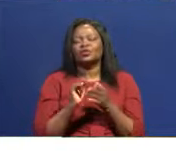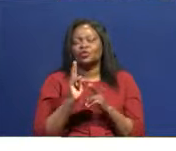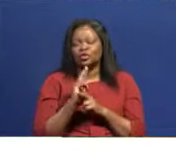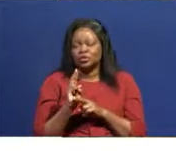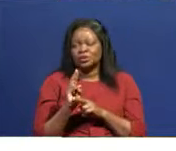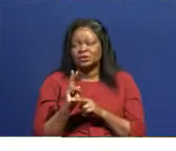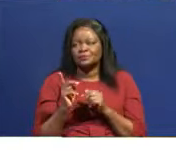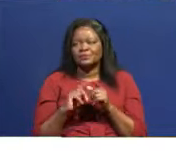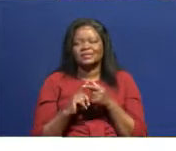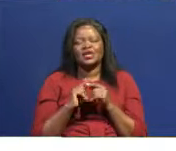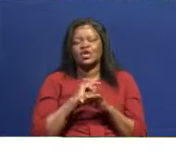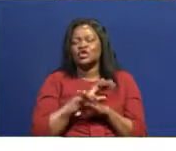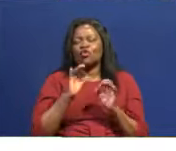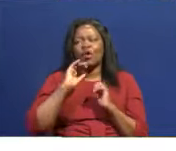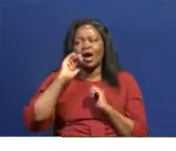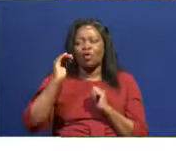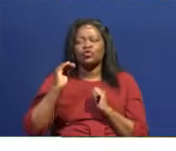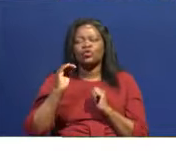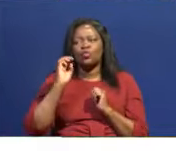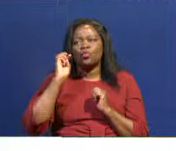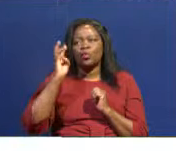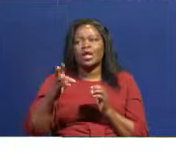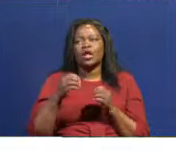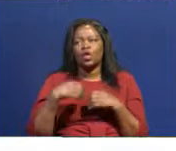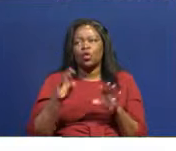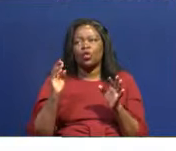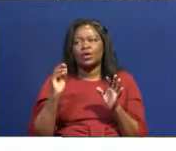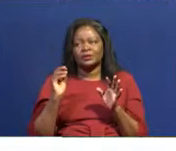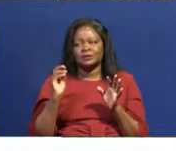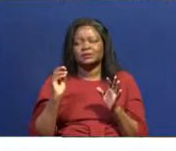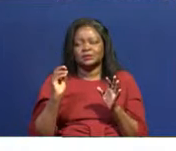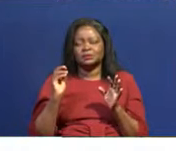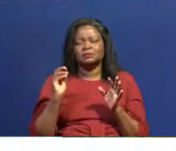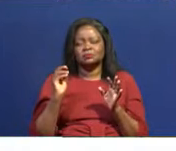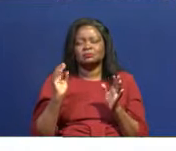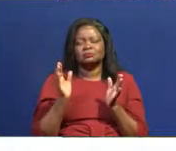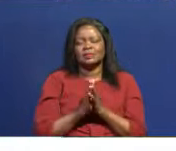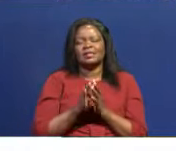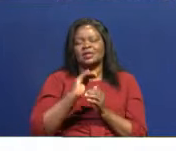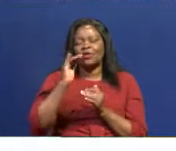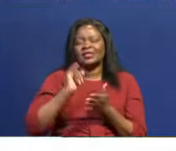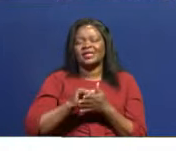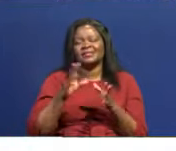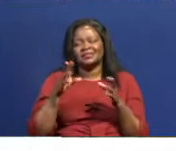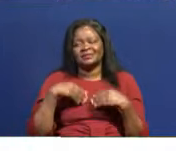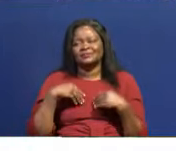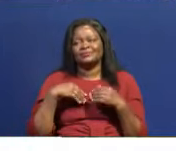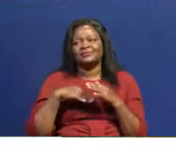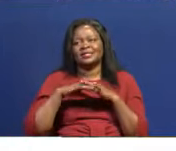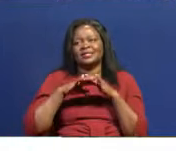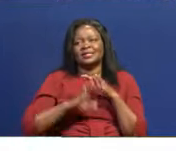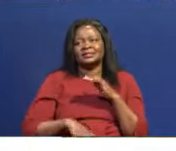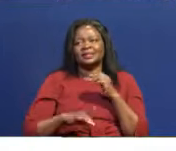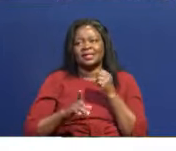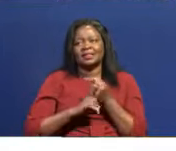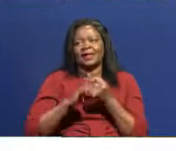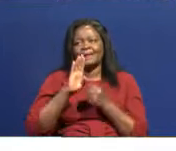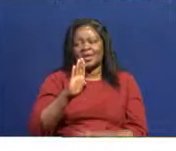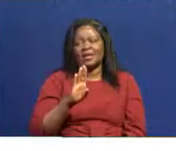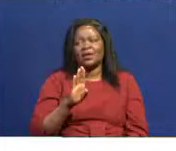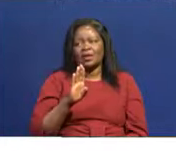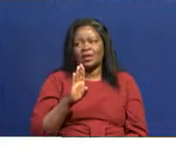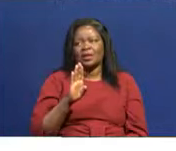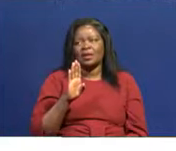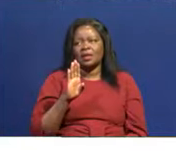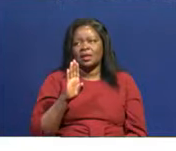with, that no county loses, and that the counties that are receiving less than 6 billion